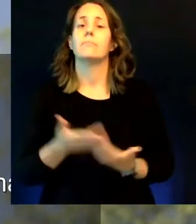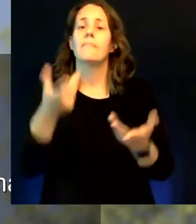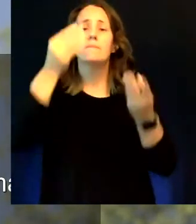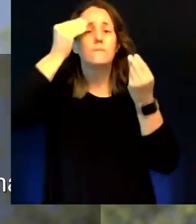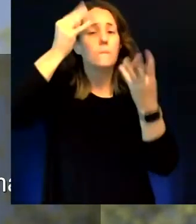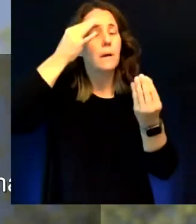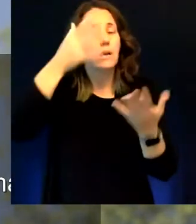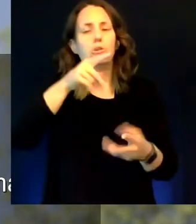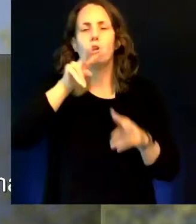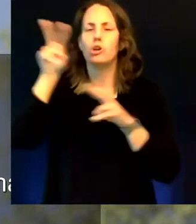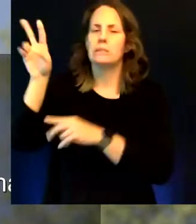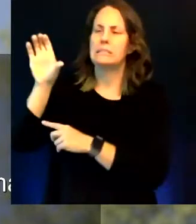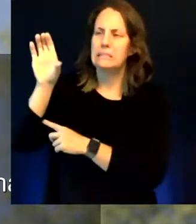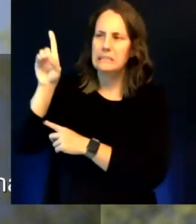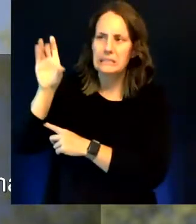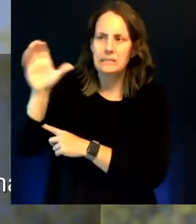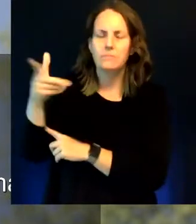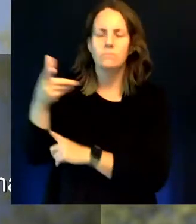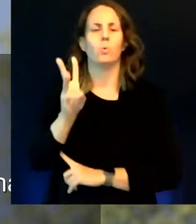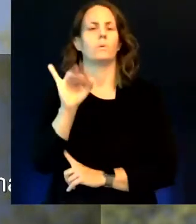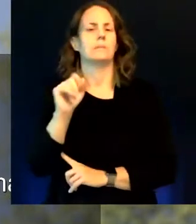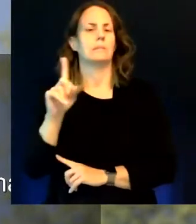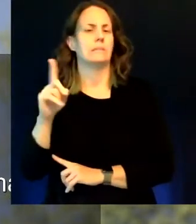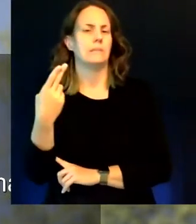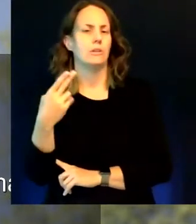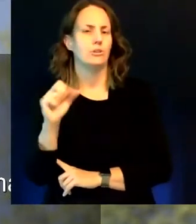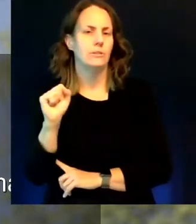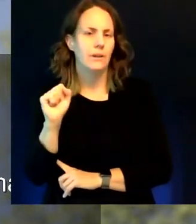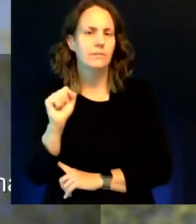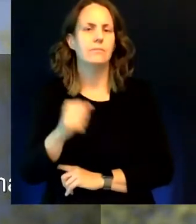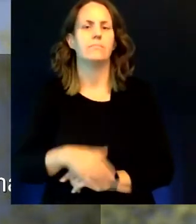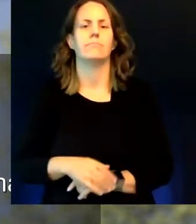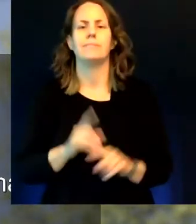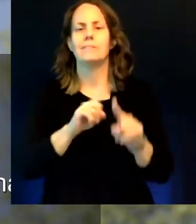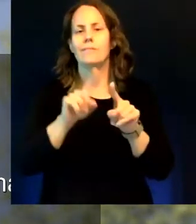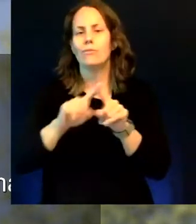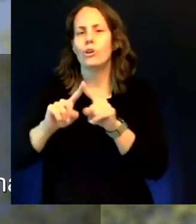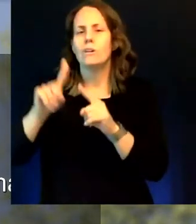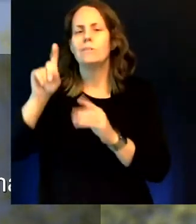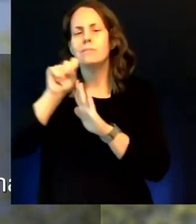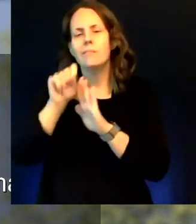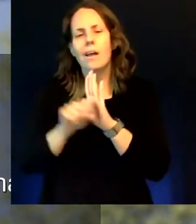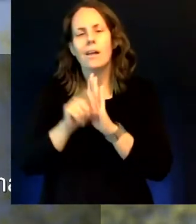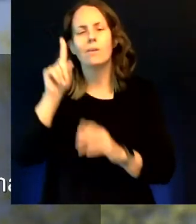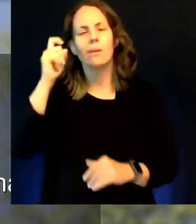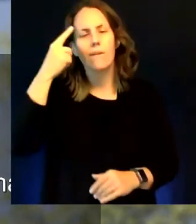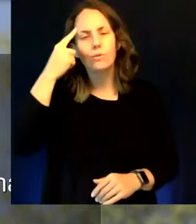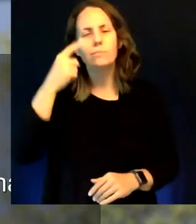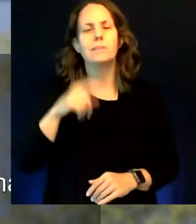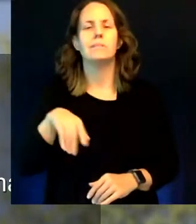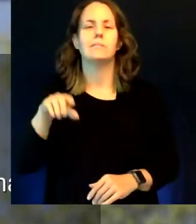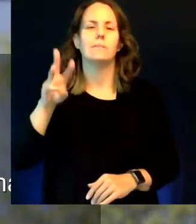on the websites of the Governor, the Department of Workforce Development, the Department of Public Instruction, the Department of